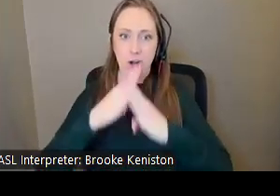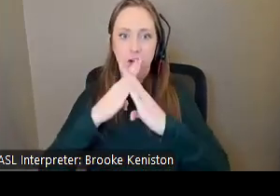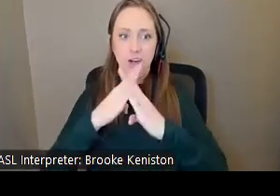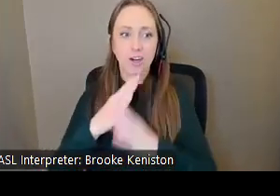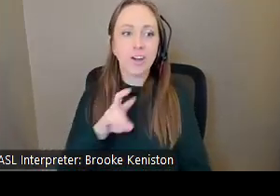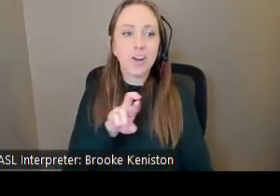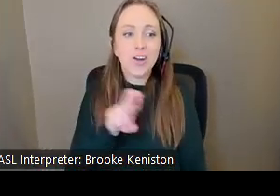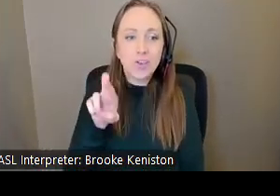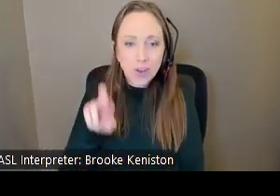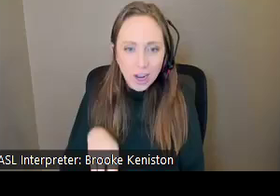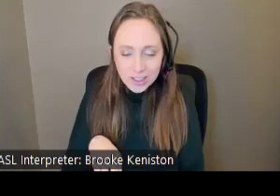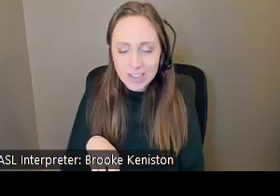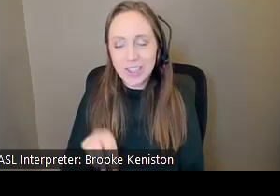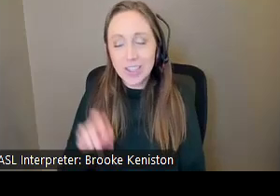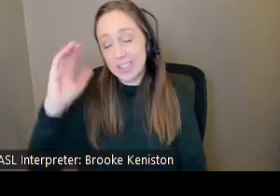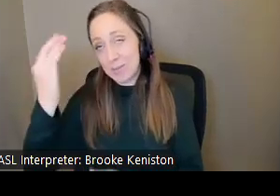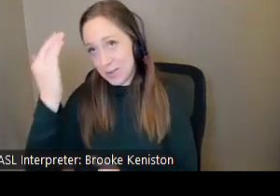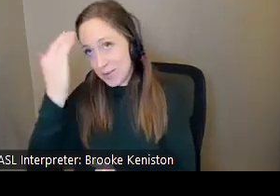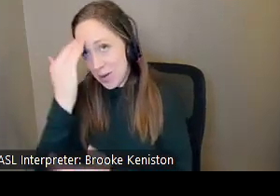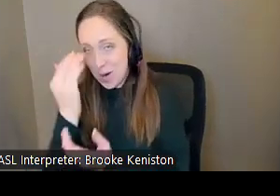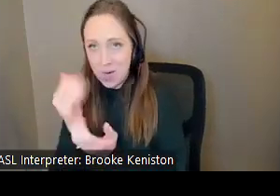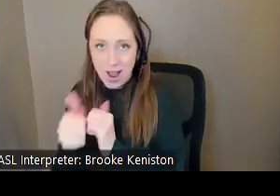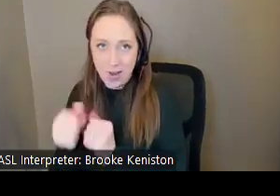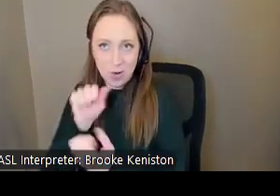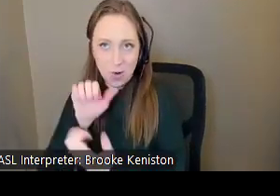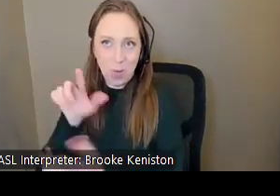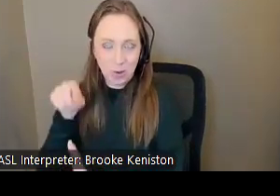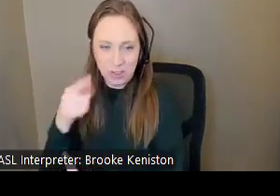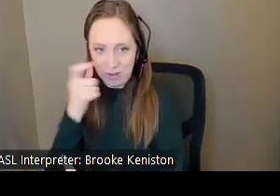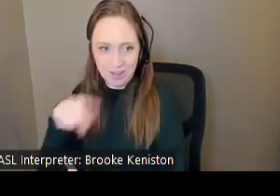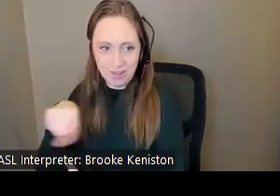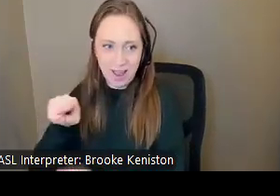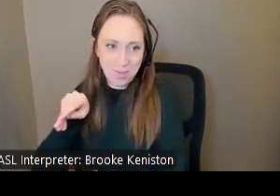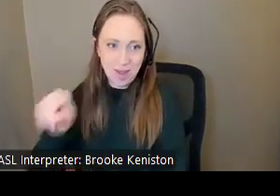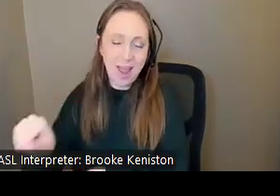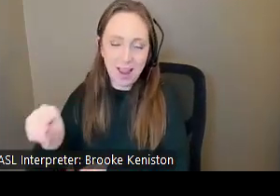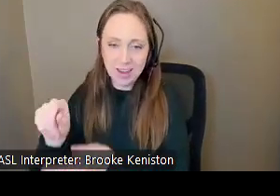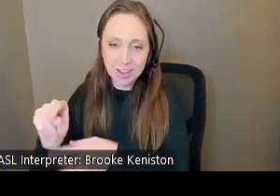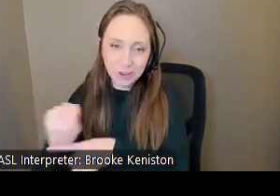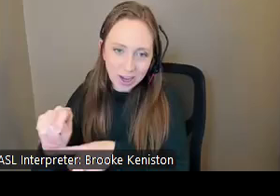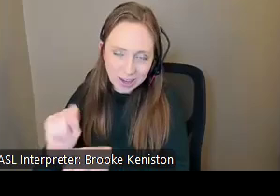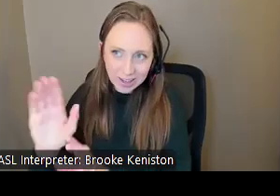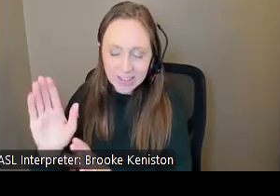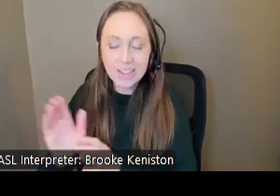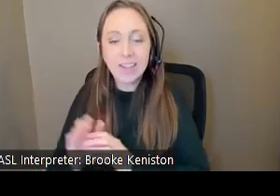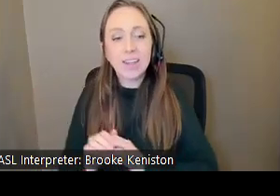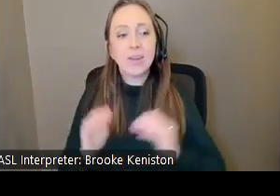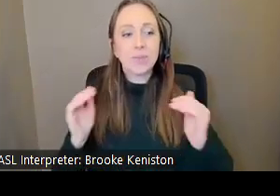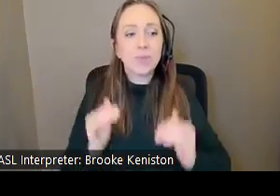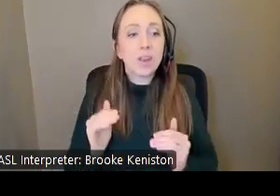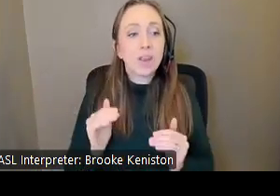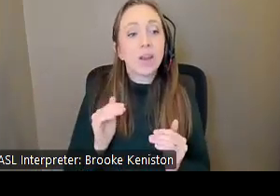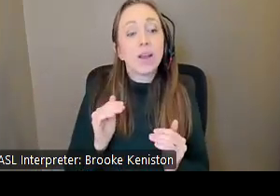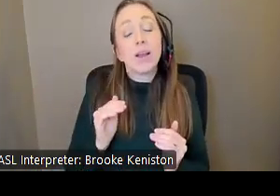out. Special accommodations for primary care in rural locations. Really thinking about a national match